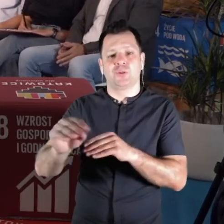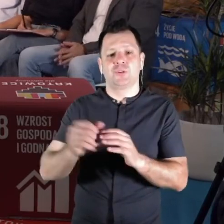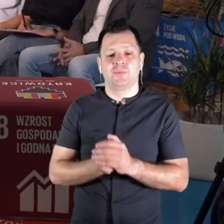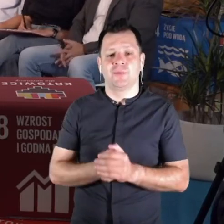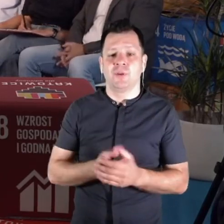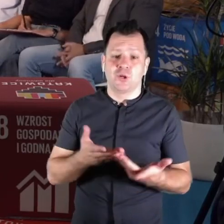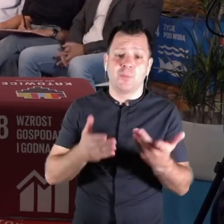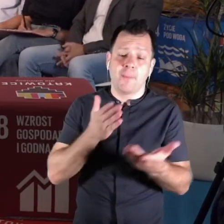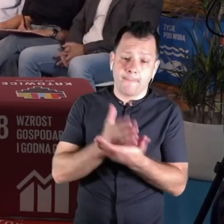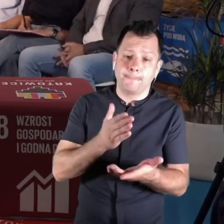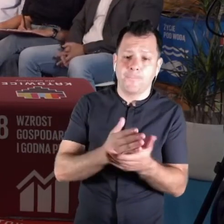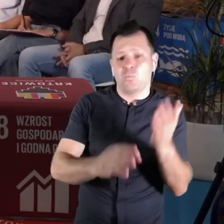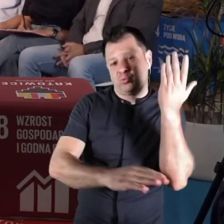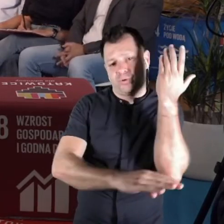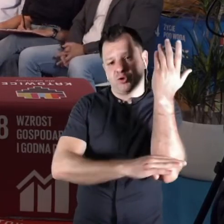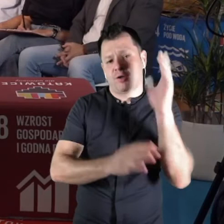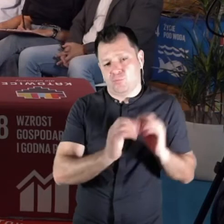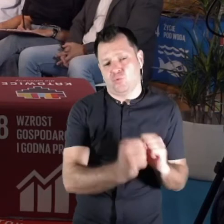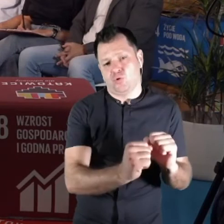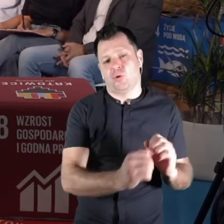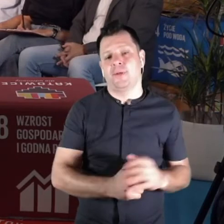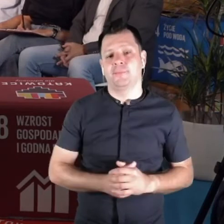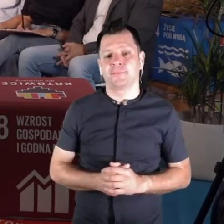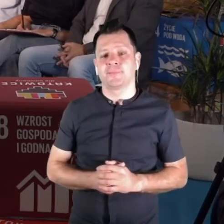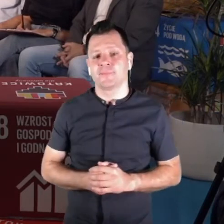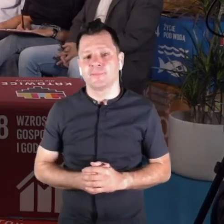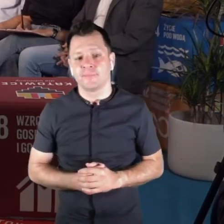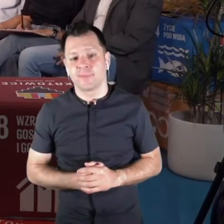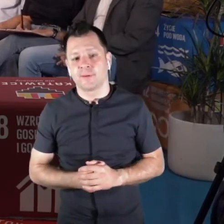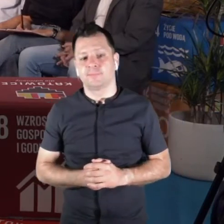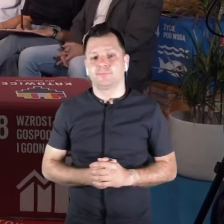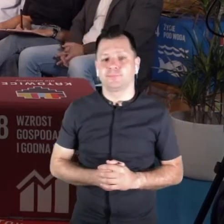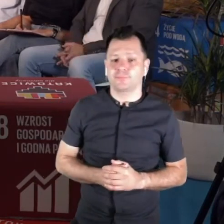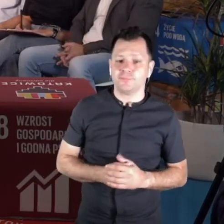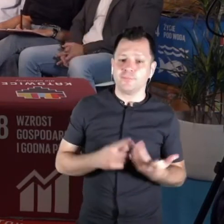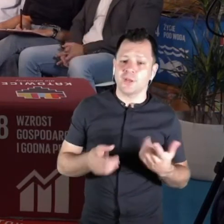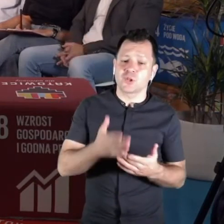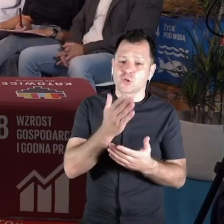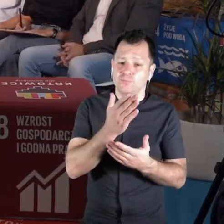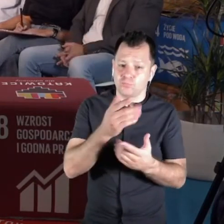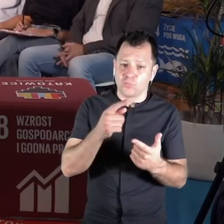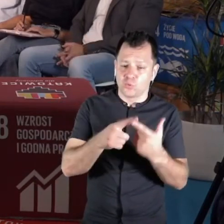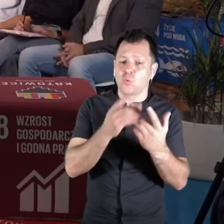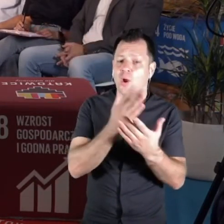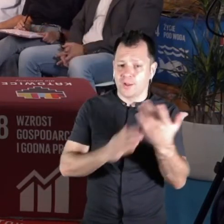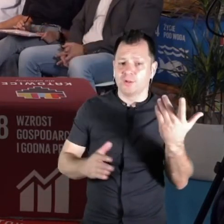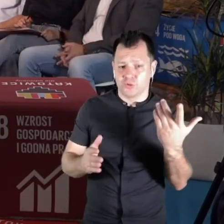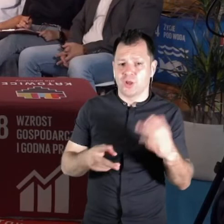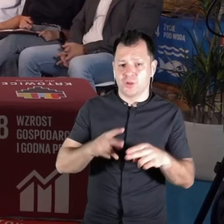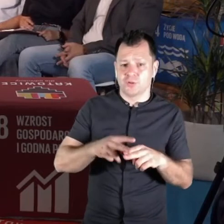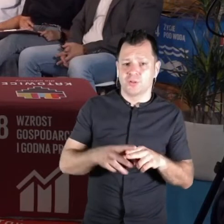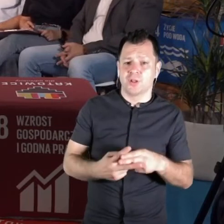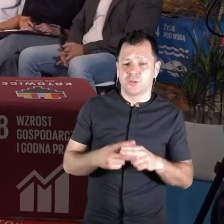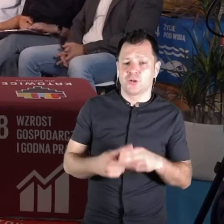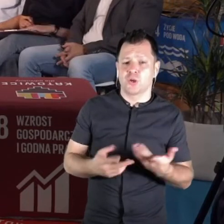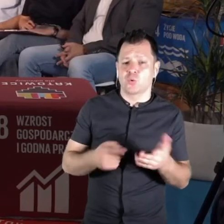which is more of a dashboard, more of an overview of all this data that comes into play. The trees, the